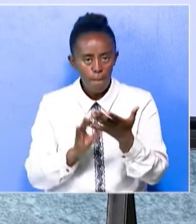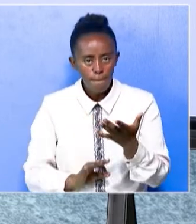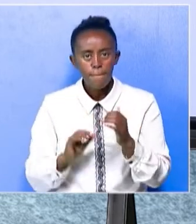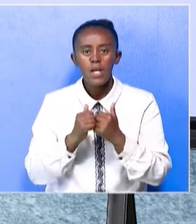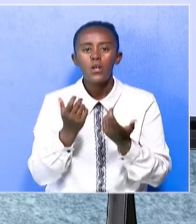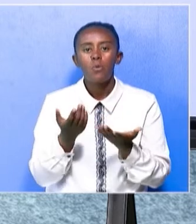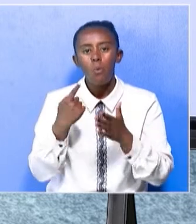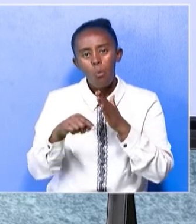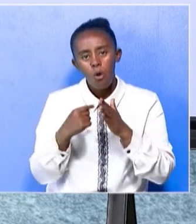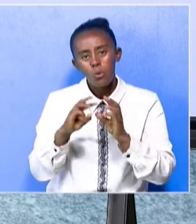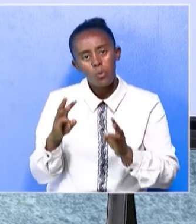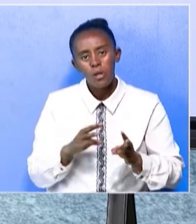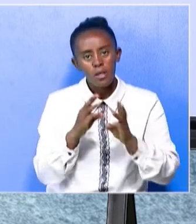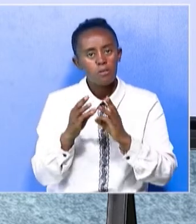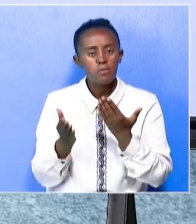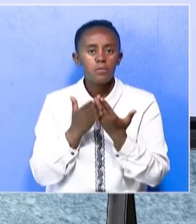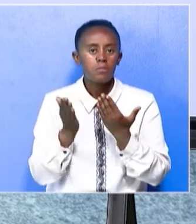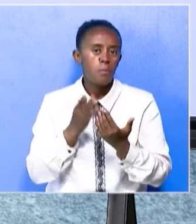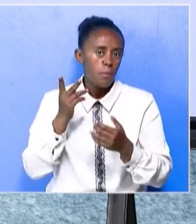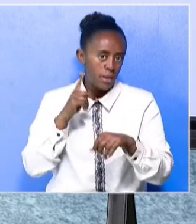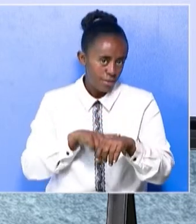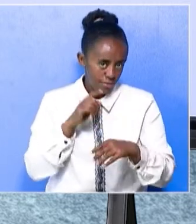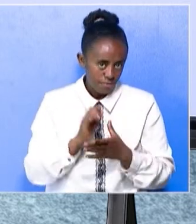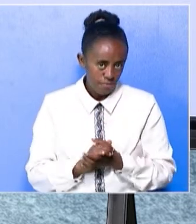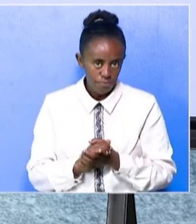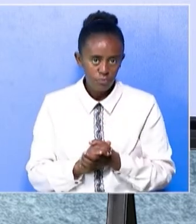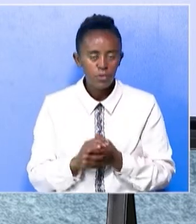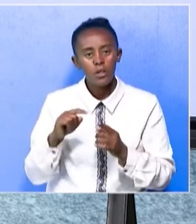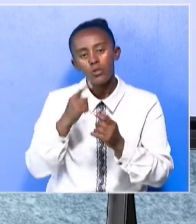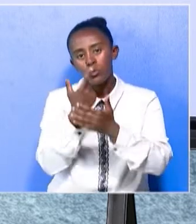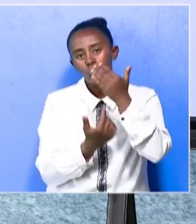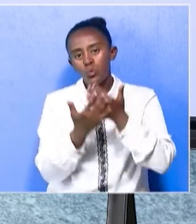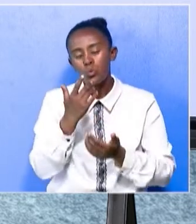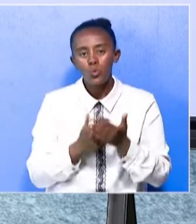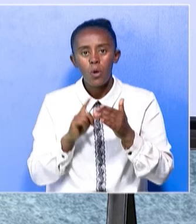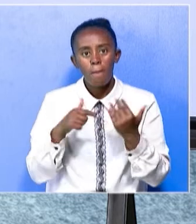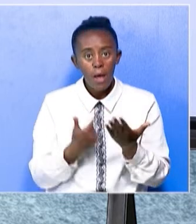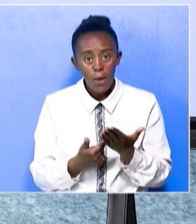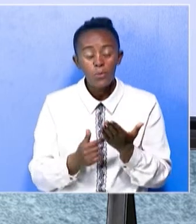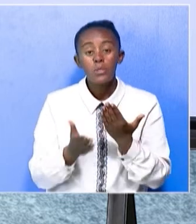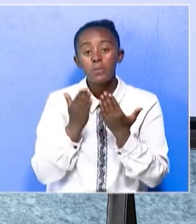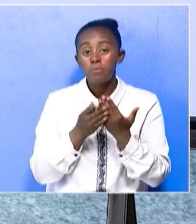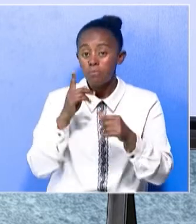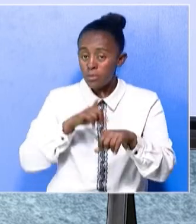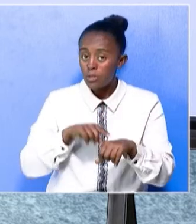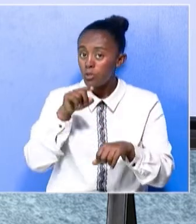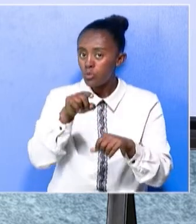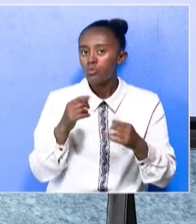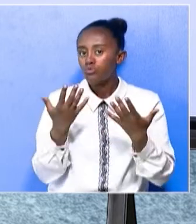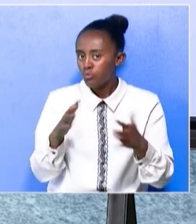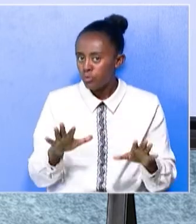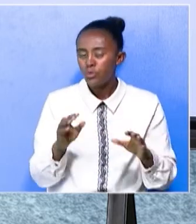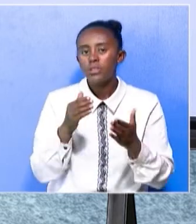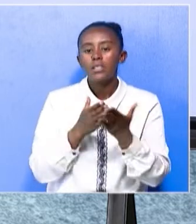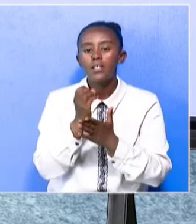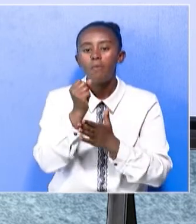what way do we form simple persons. To talk about simple persons, I'm sure that you did some of the activities that